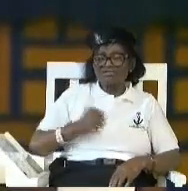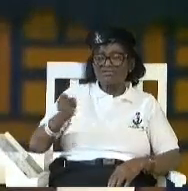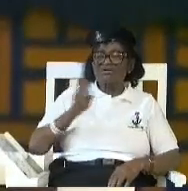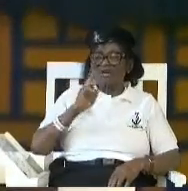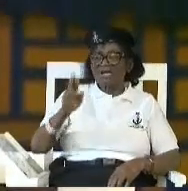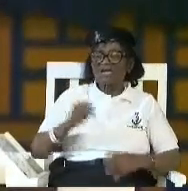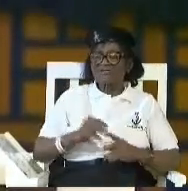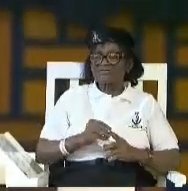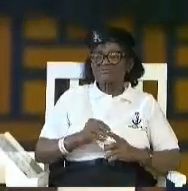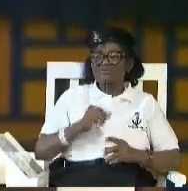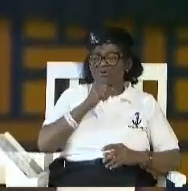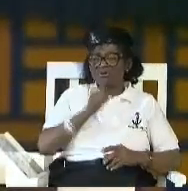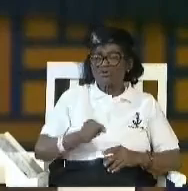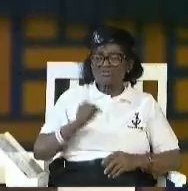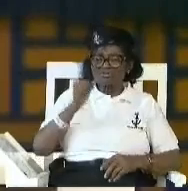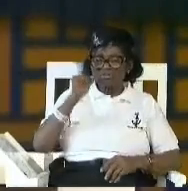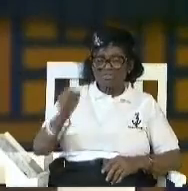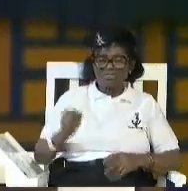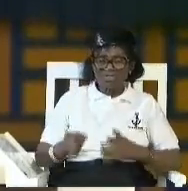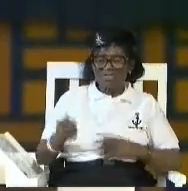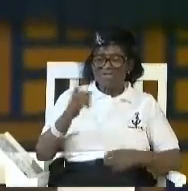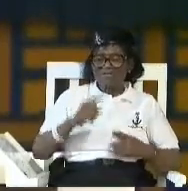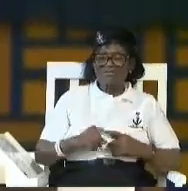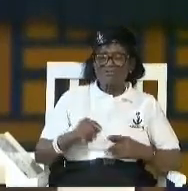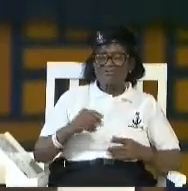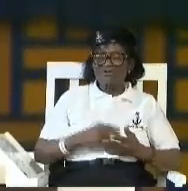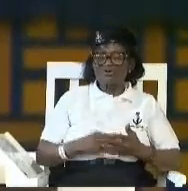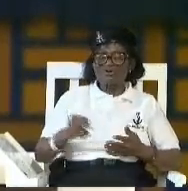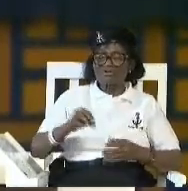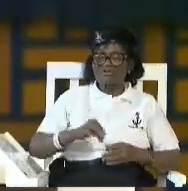She came to the Holy Ghost service.